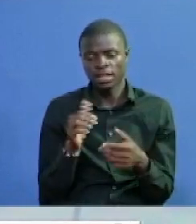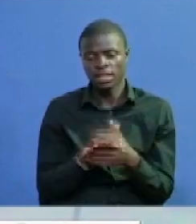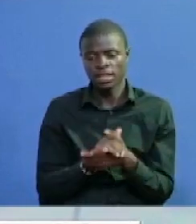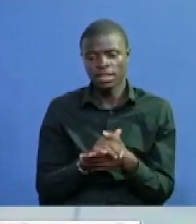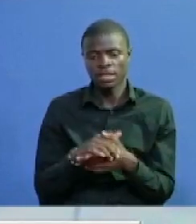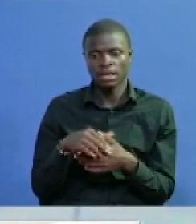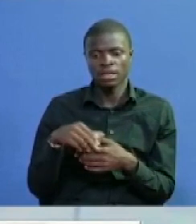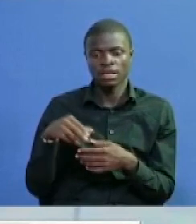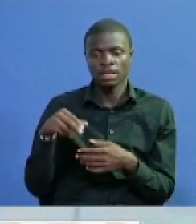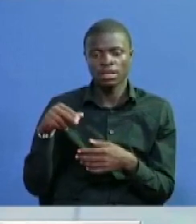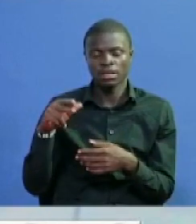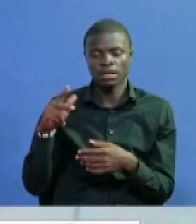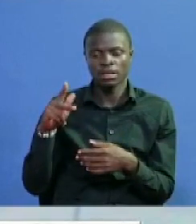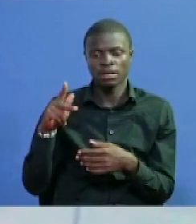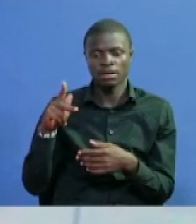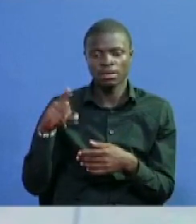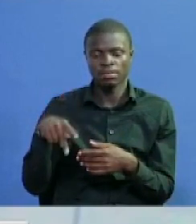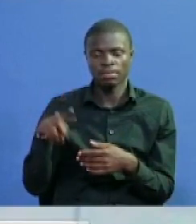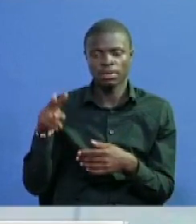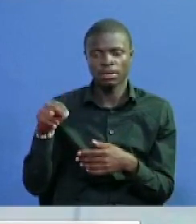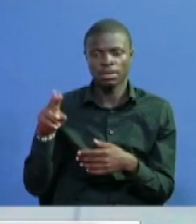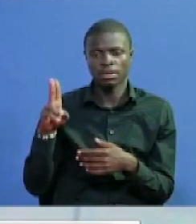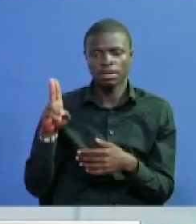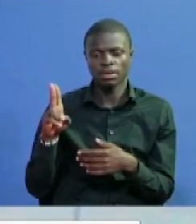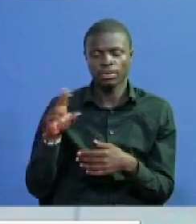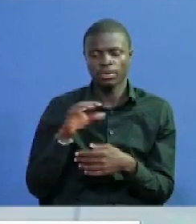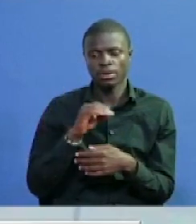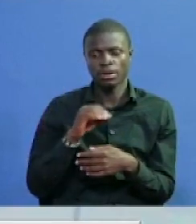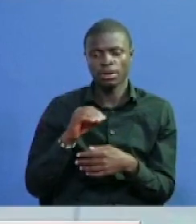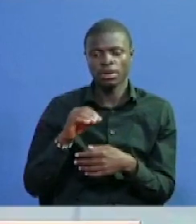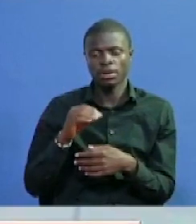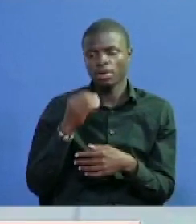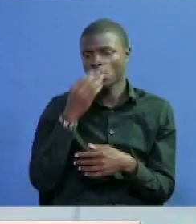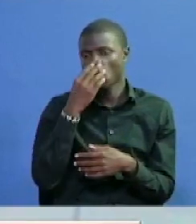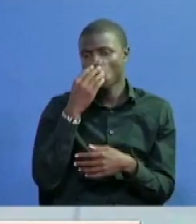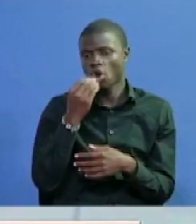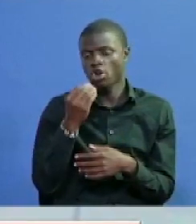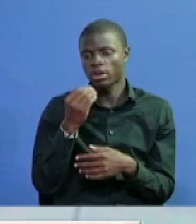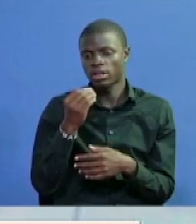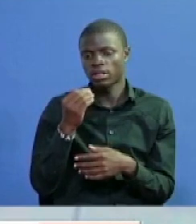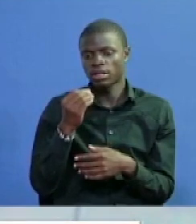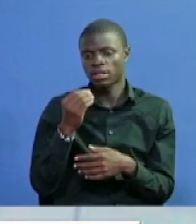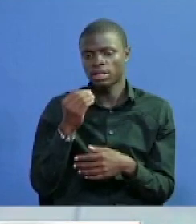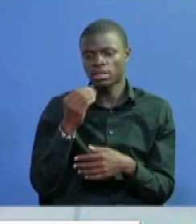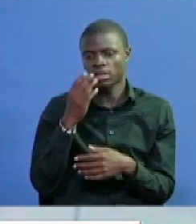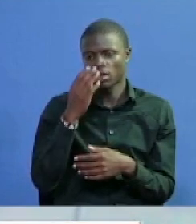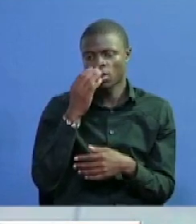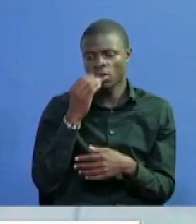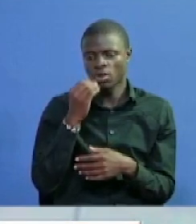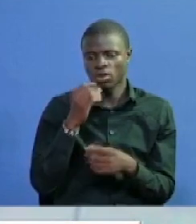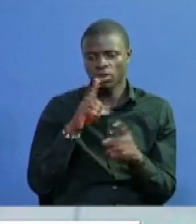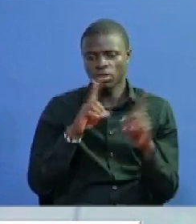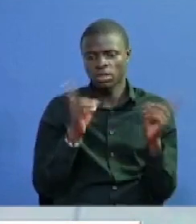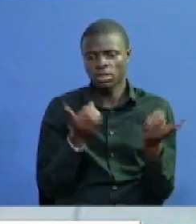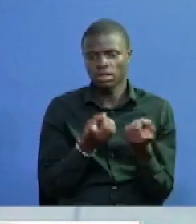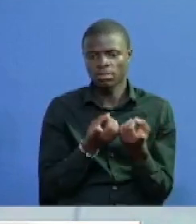Unity led by the late President Mwai Kibaki, and then the CORD, Coalition for Reforms